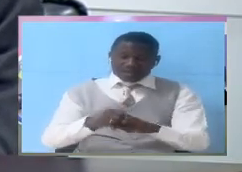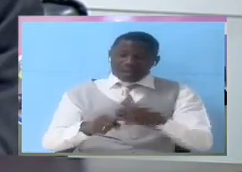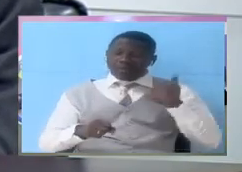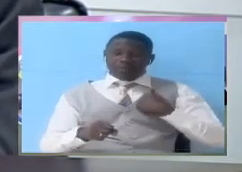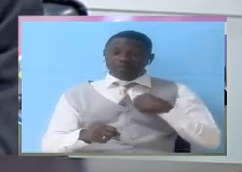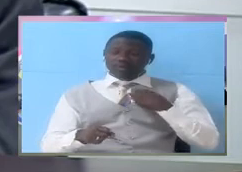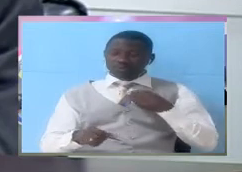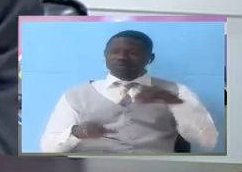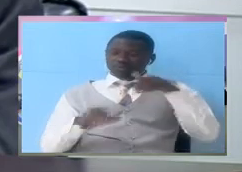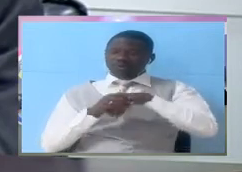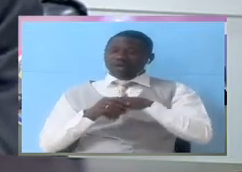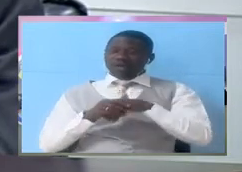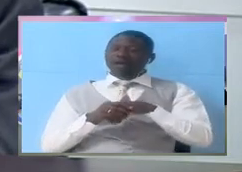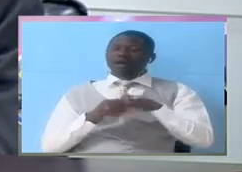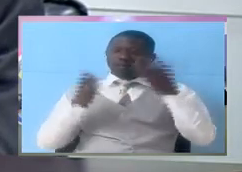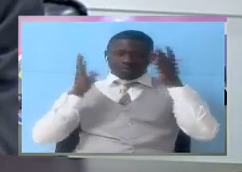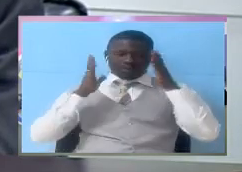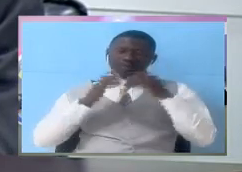borom.